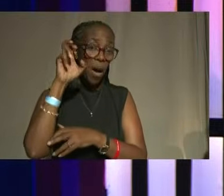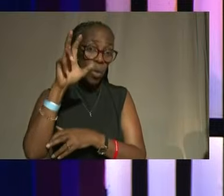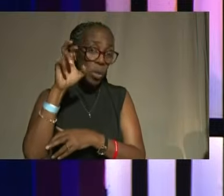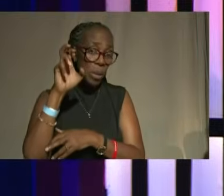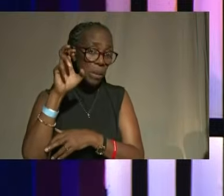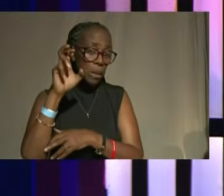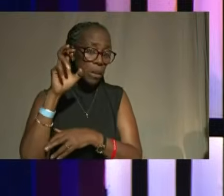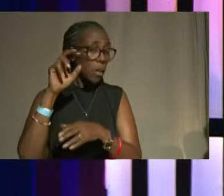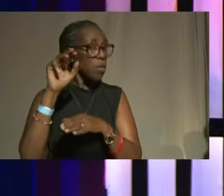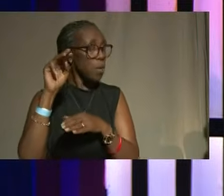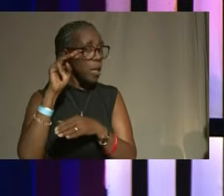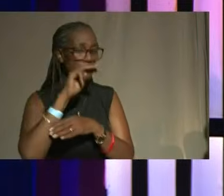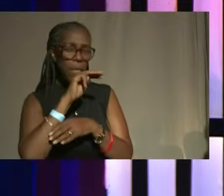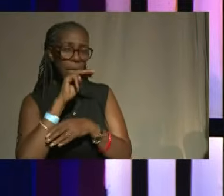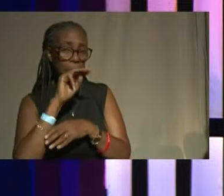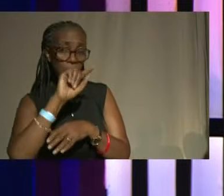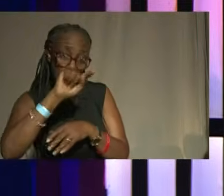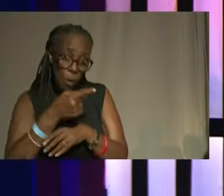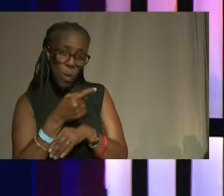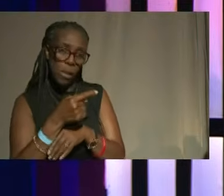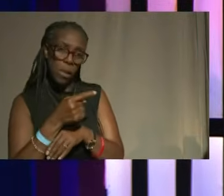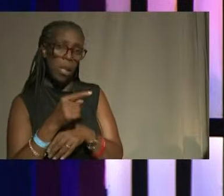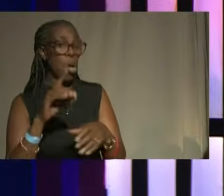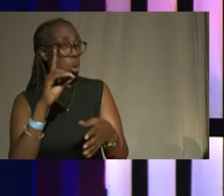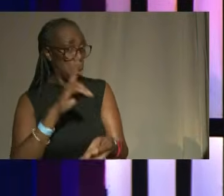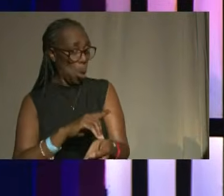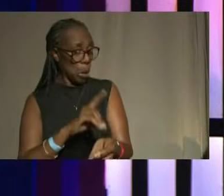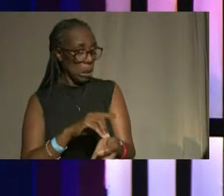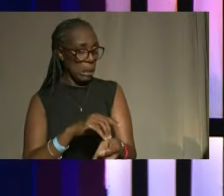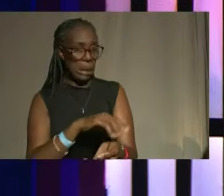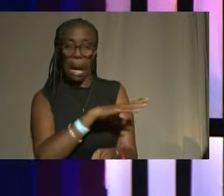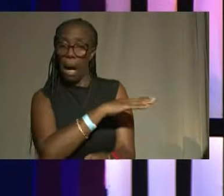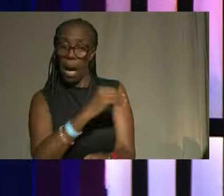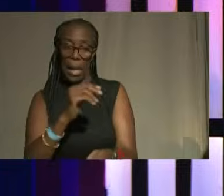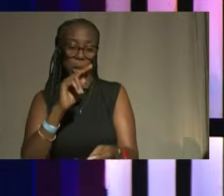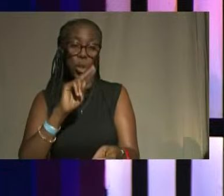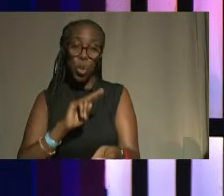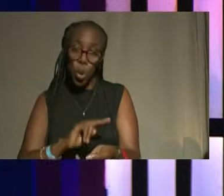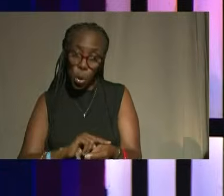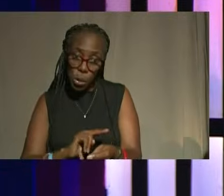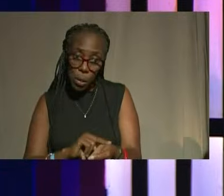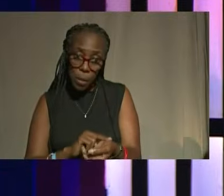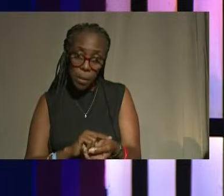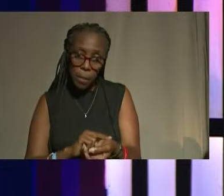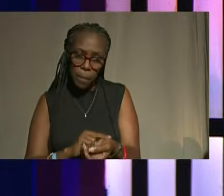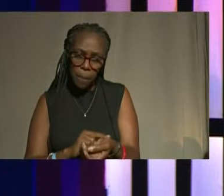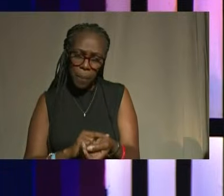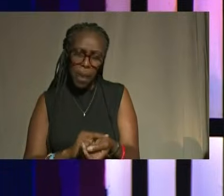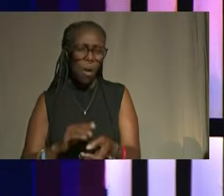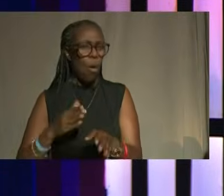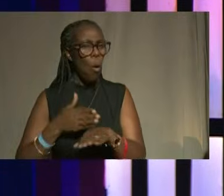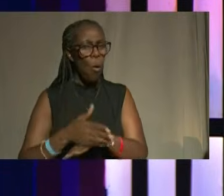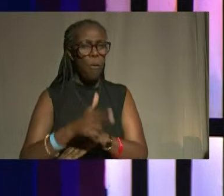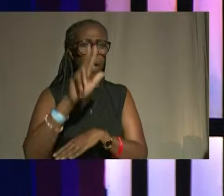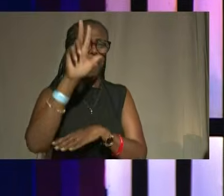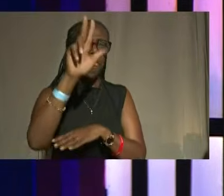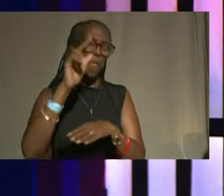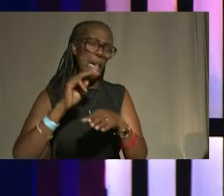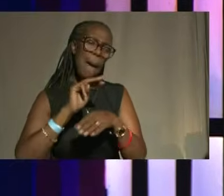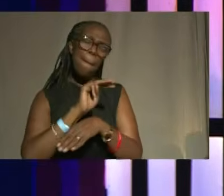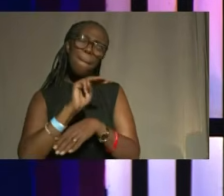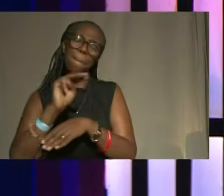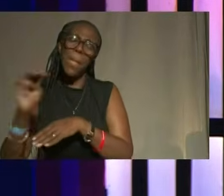aides, and last year we served up 3 million prescriptions to Jamaicans on the National Health Fund. In